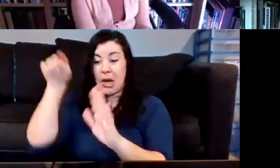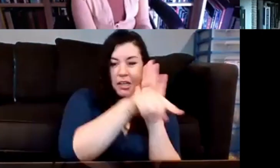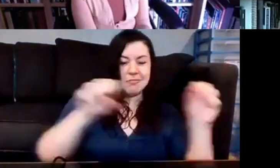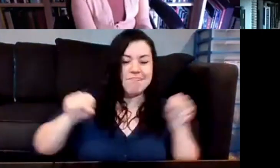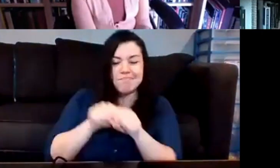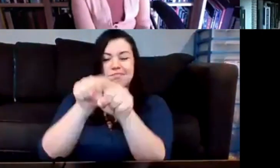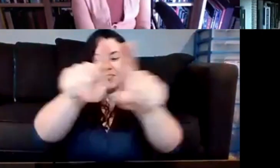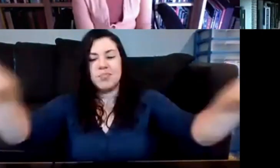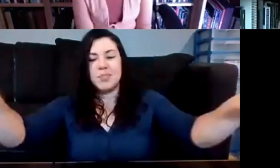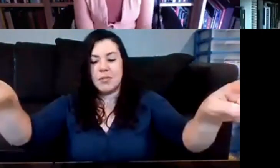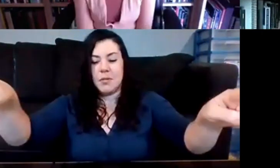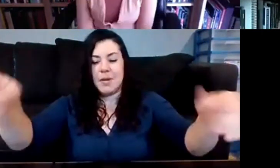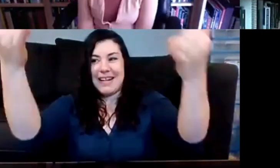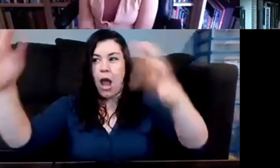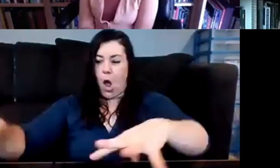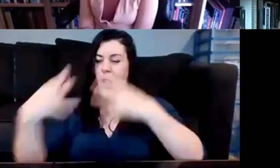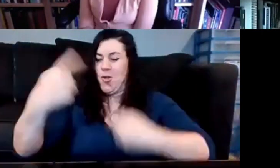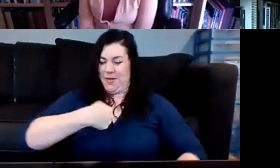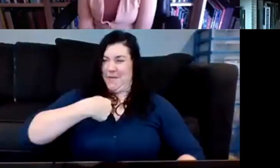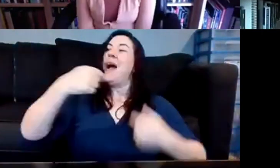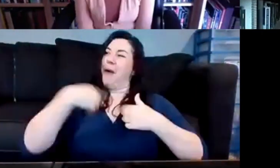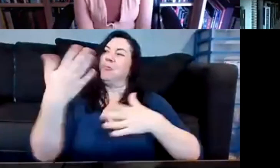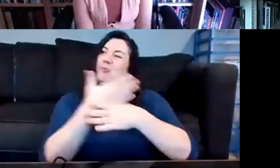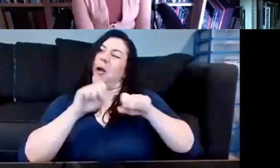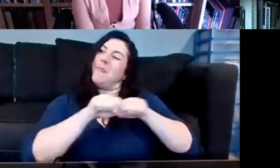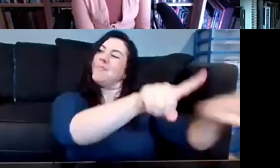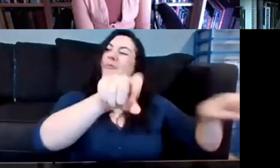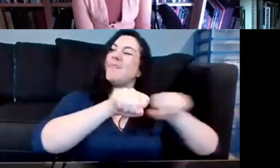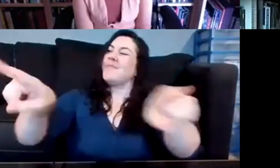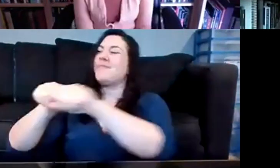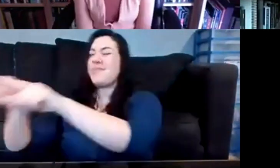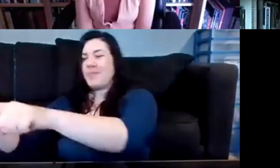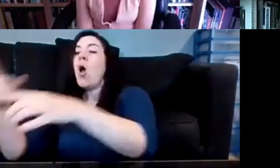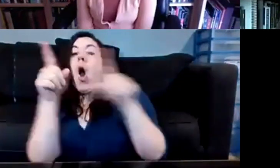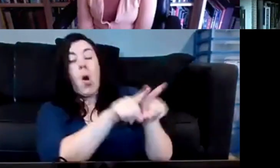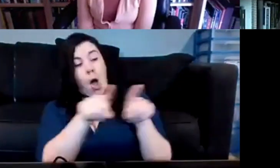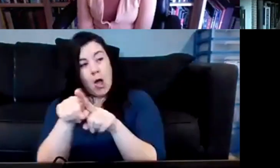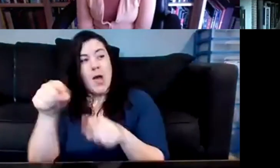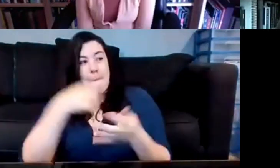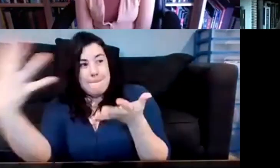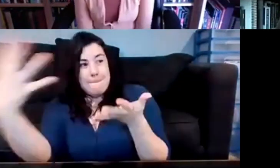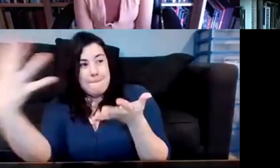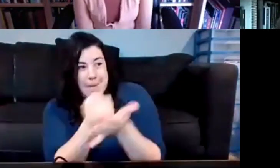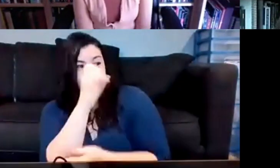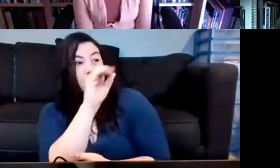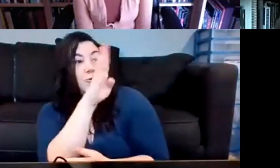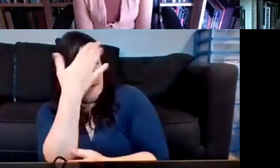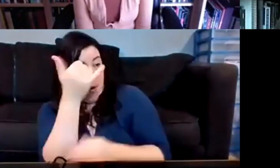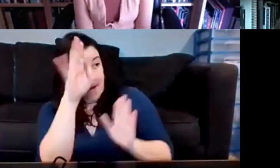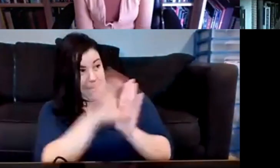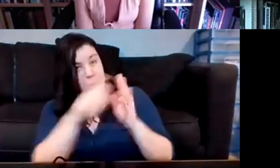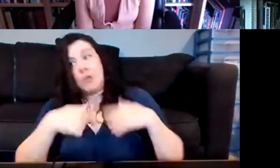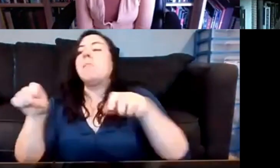getting legal work because they can share this image and share this